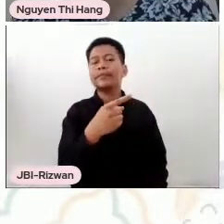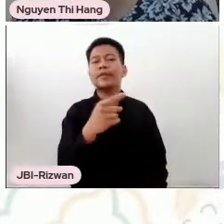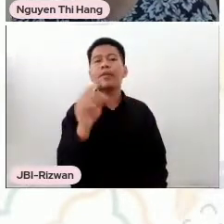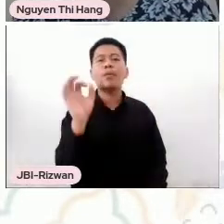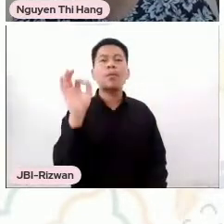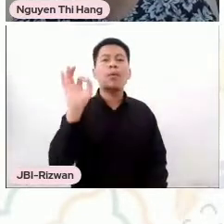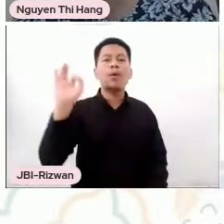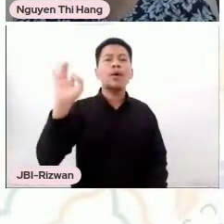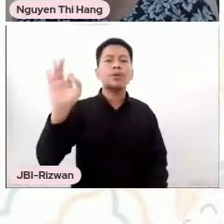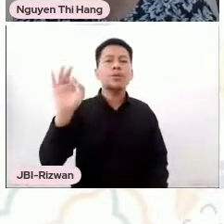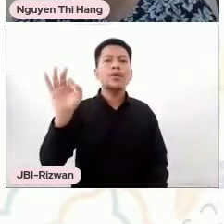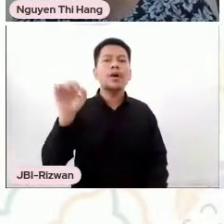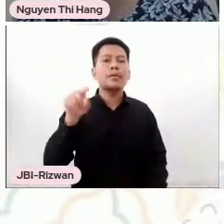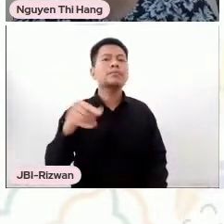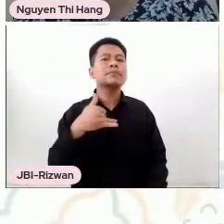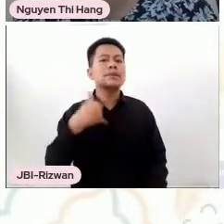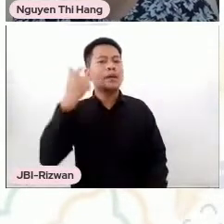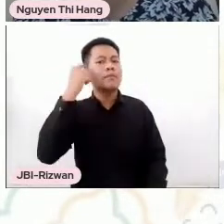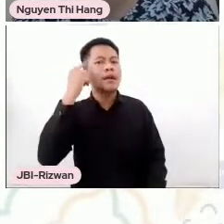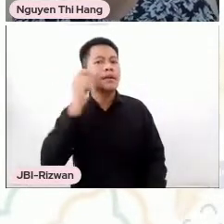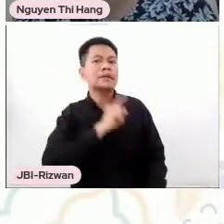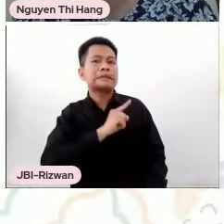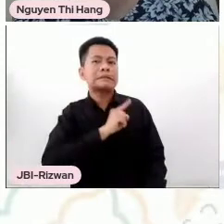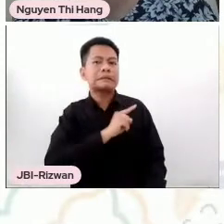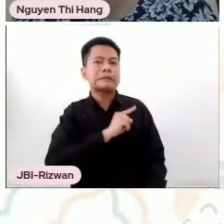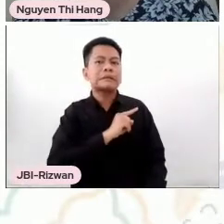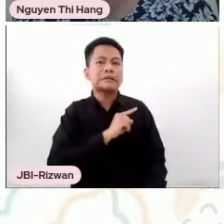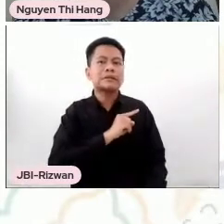can learn how to make the